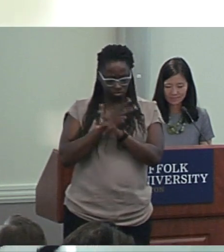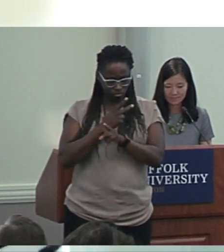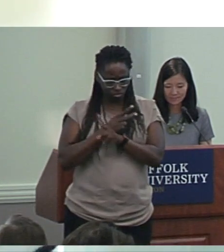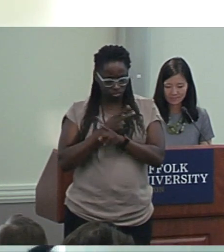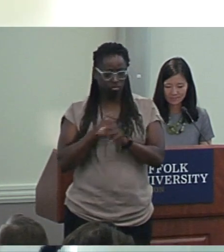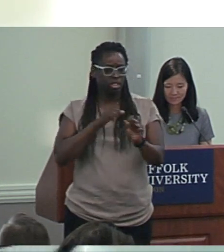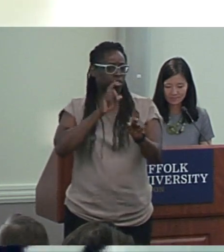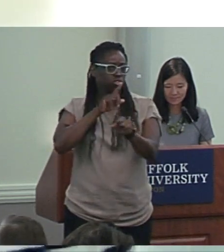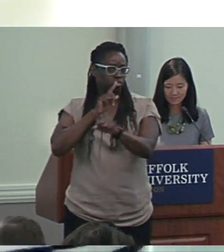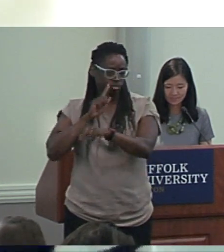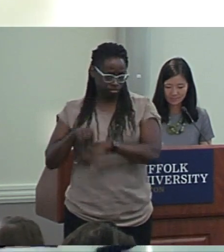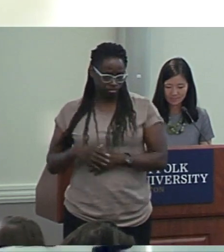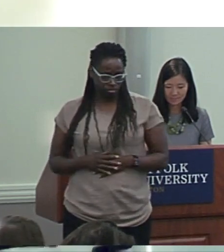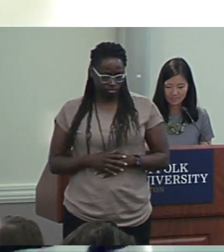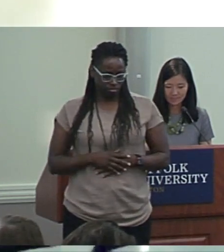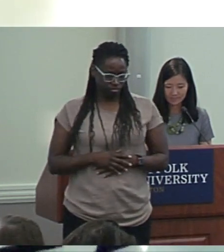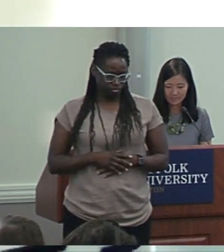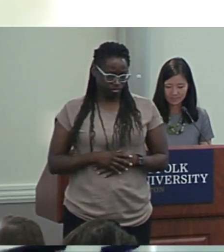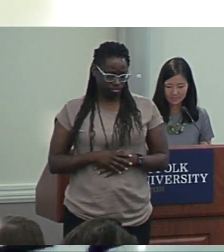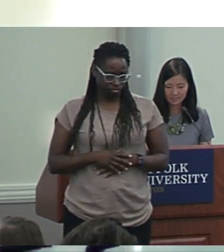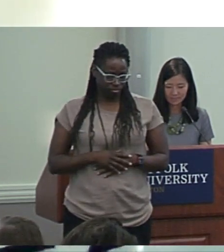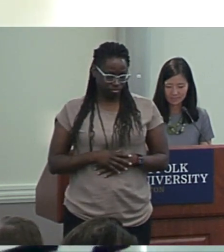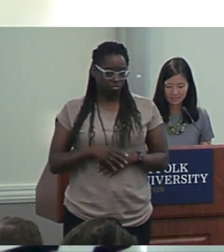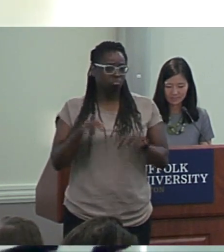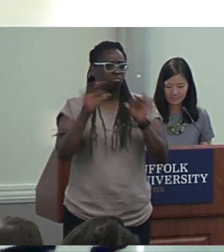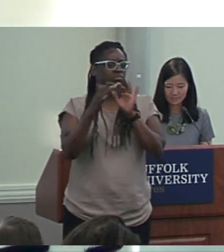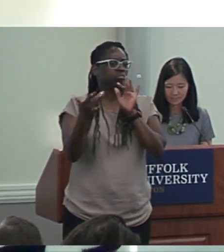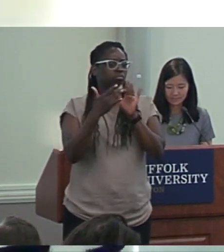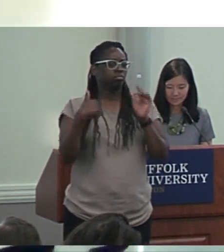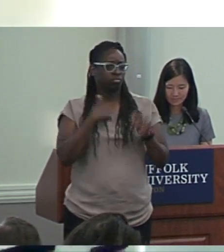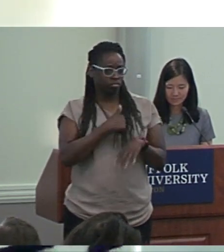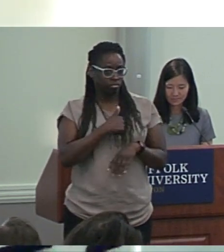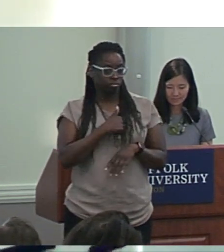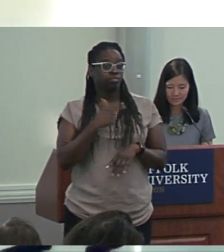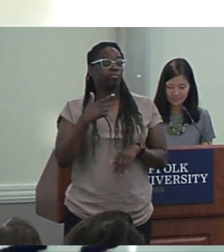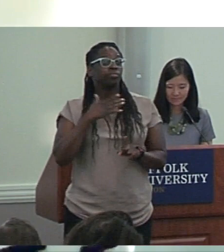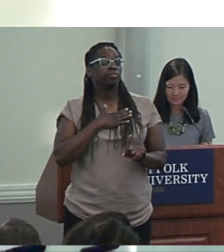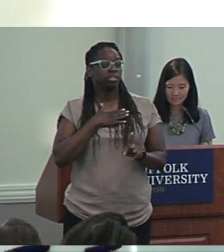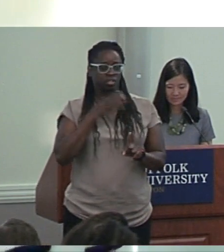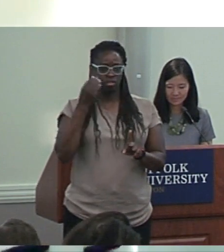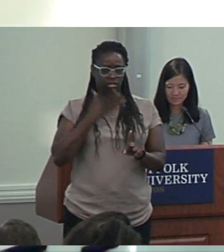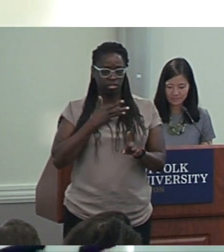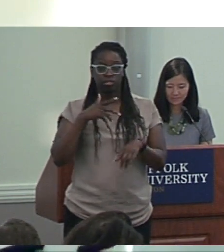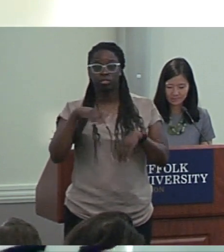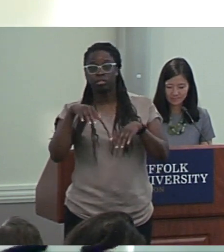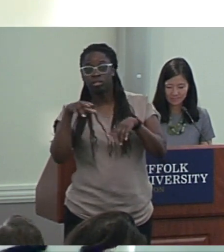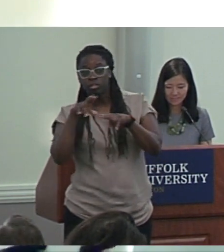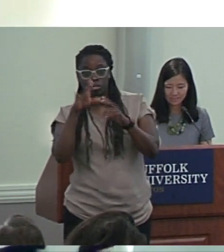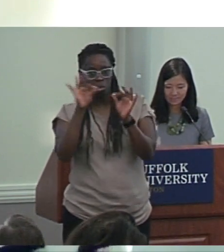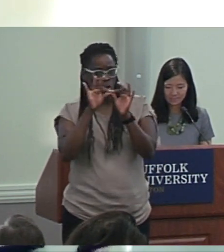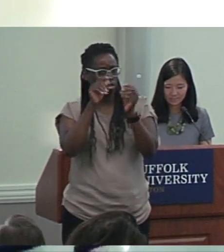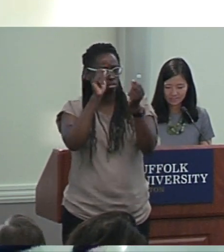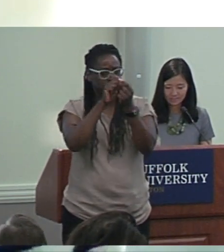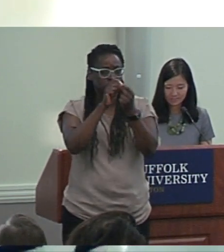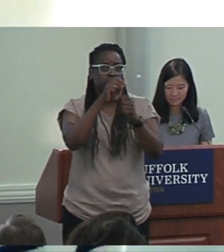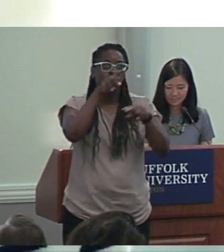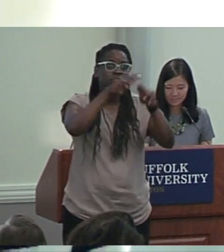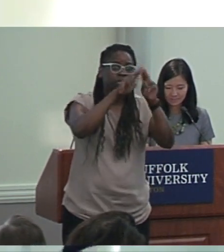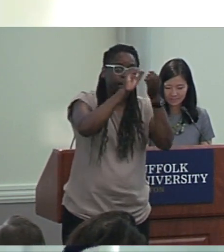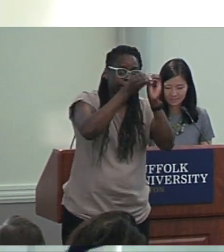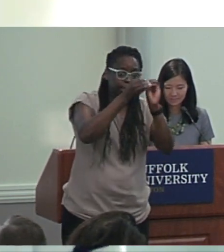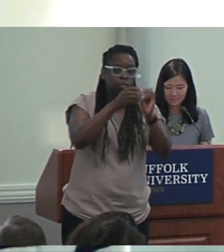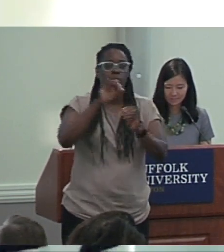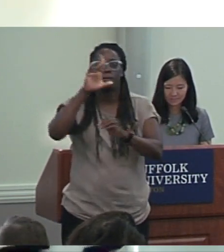you can provide the vehicle number or at least the location and exact